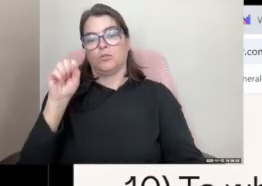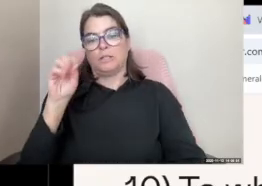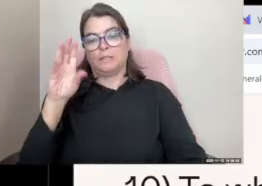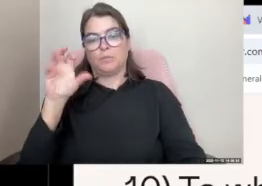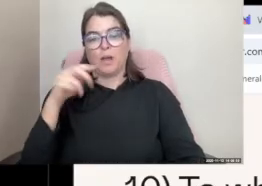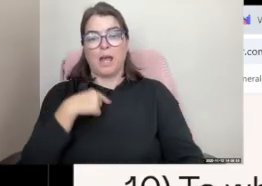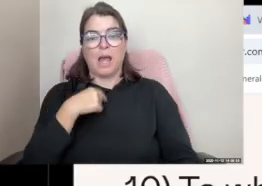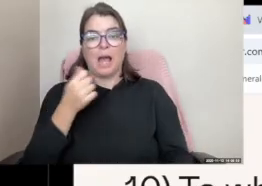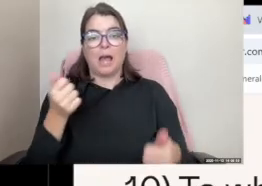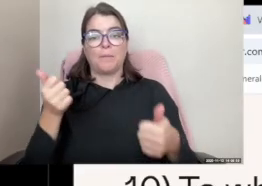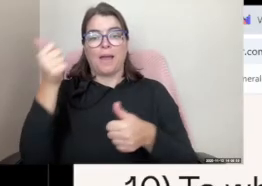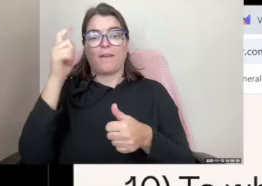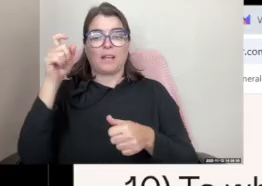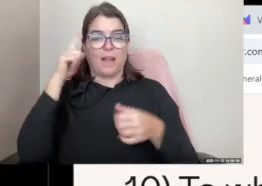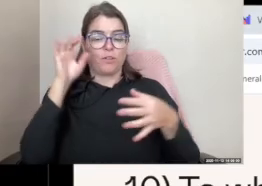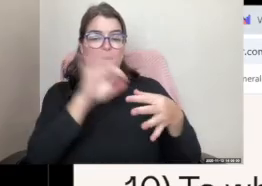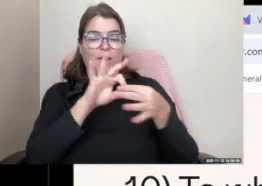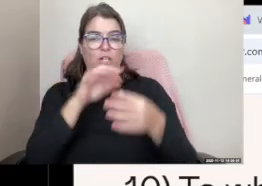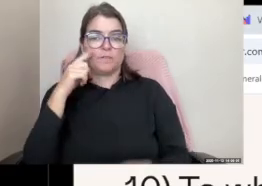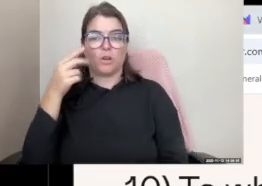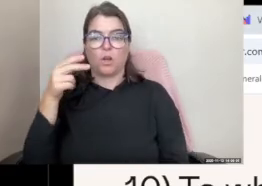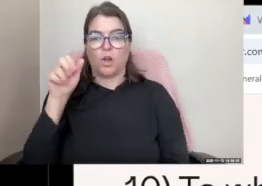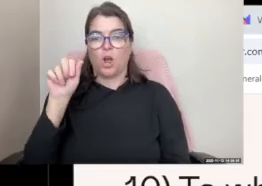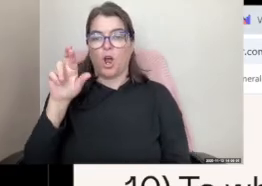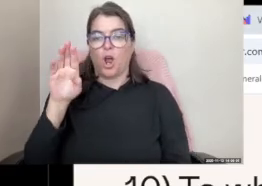Okay, thank you, Mariella. Sir?